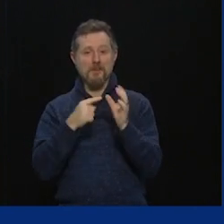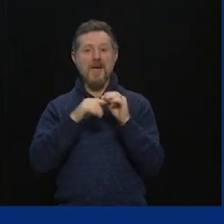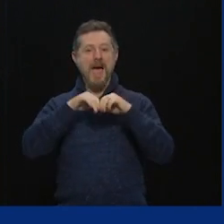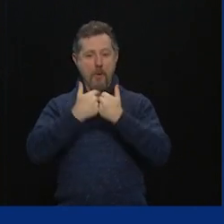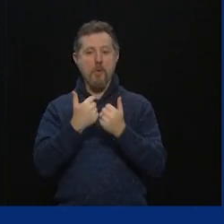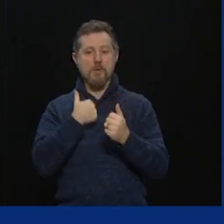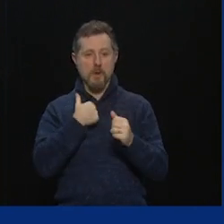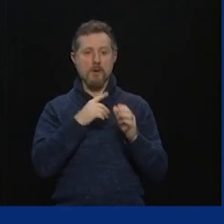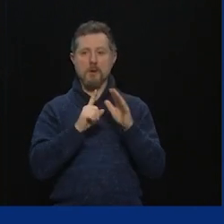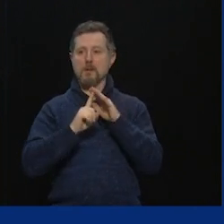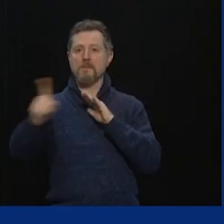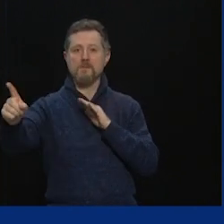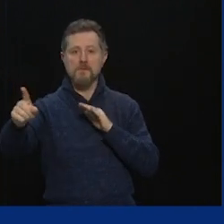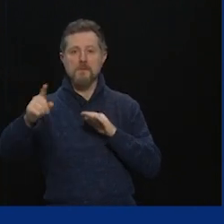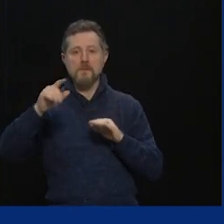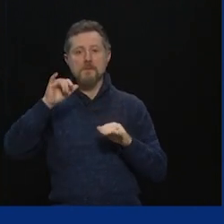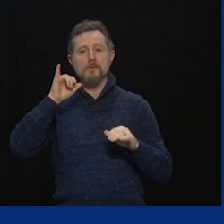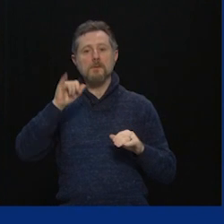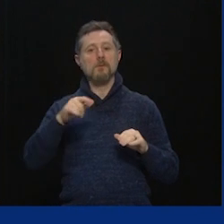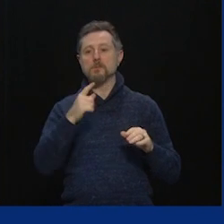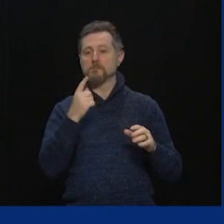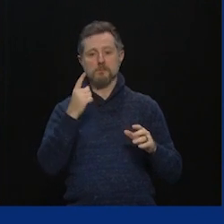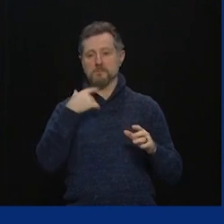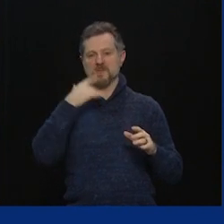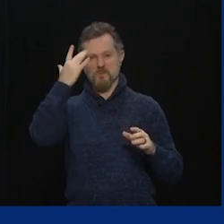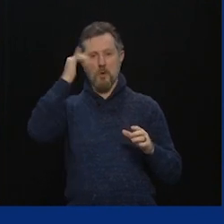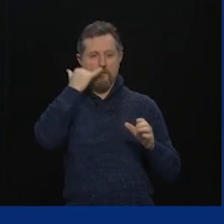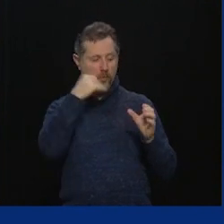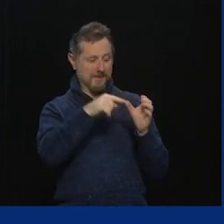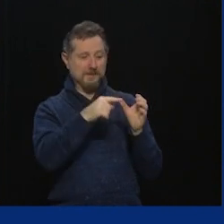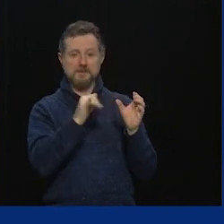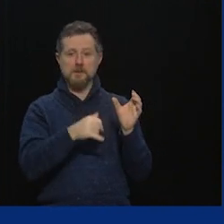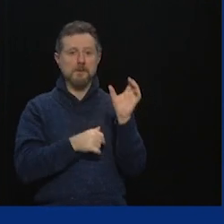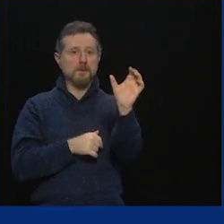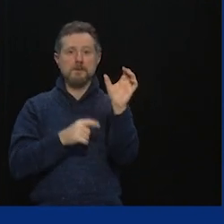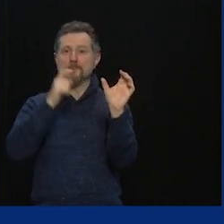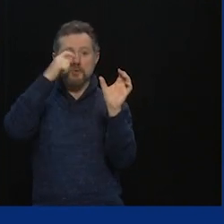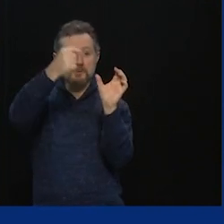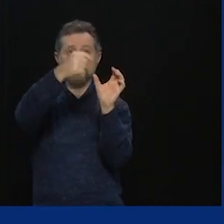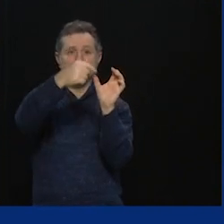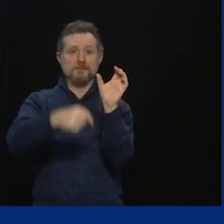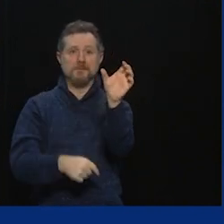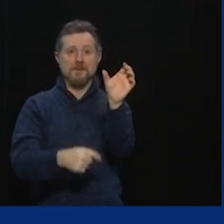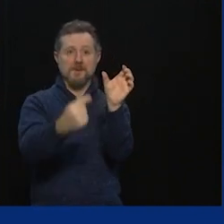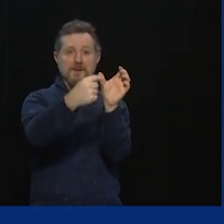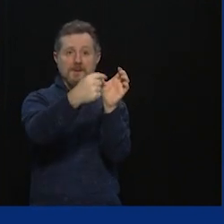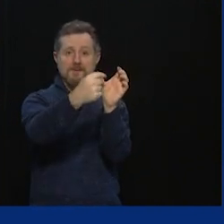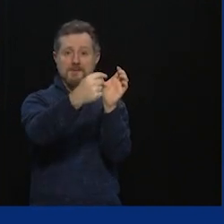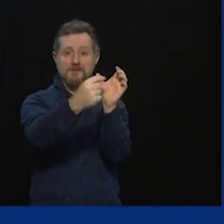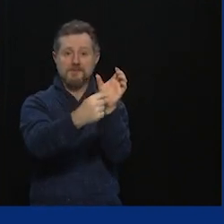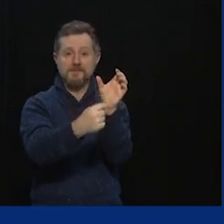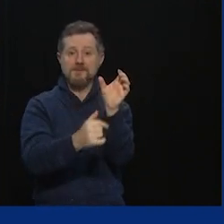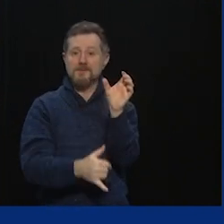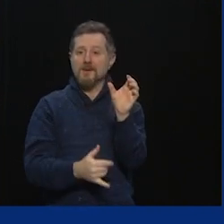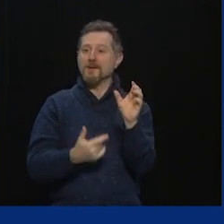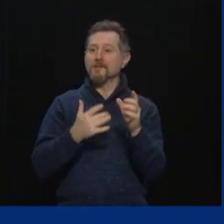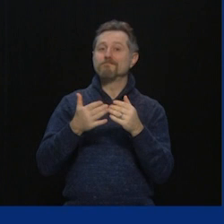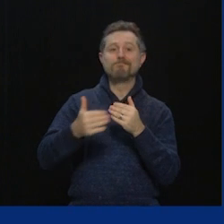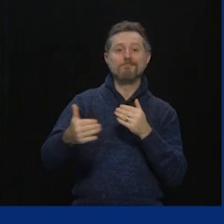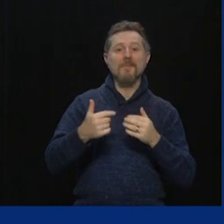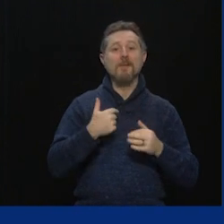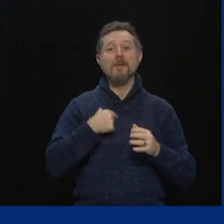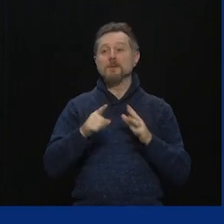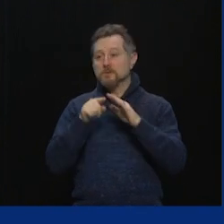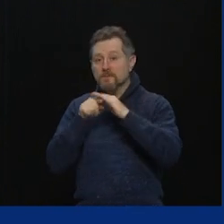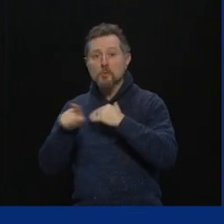with nothing but a smartphone with two pictures of my passport and my university ID. From there, I was evacuated to